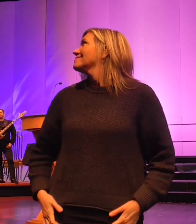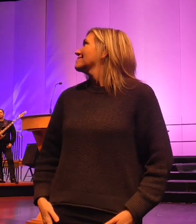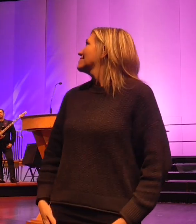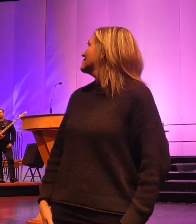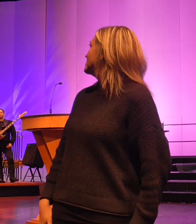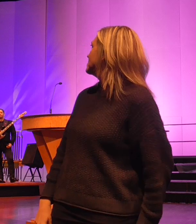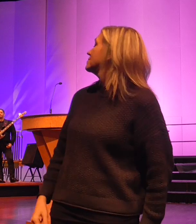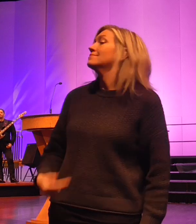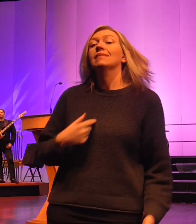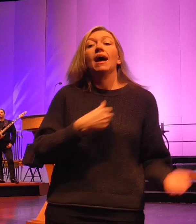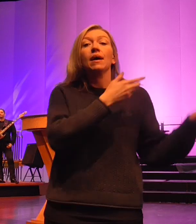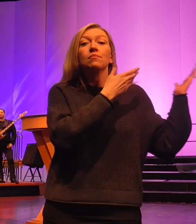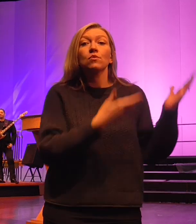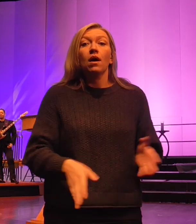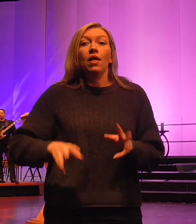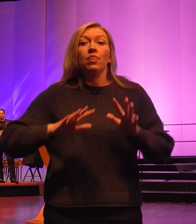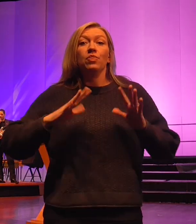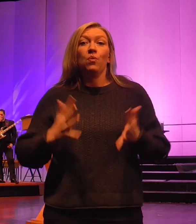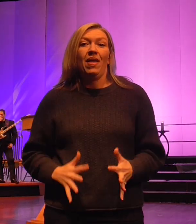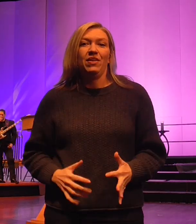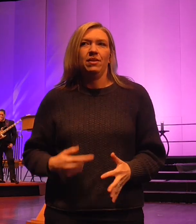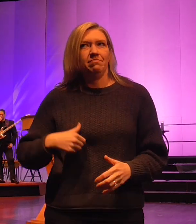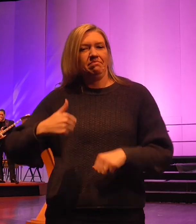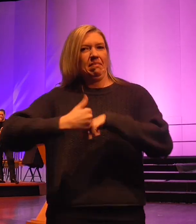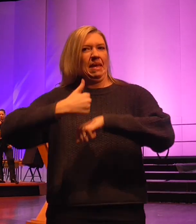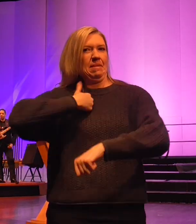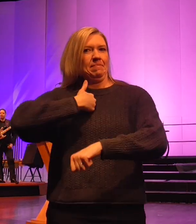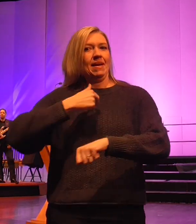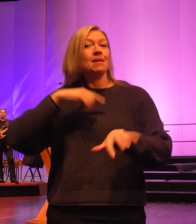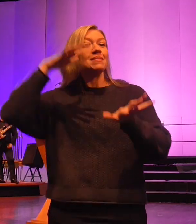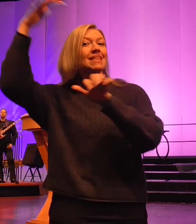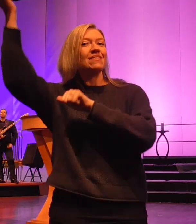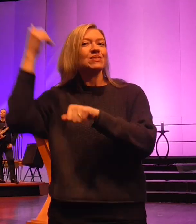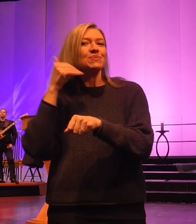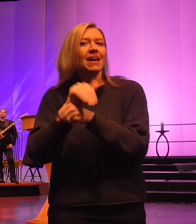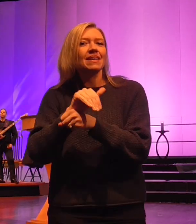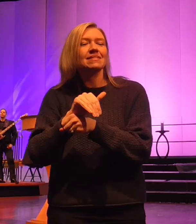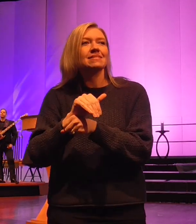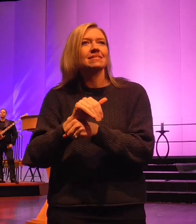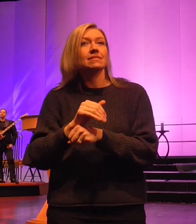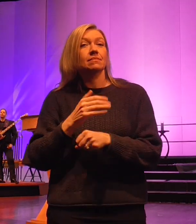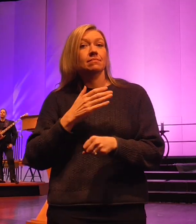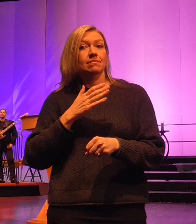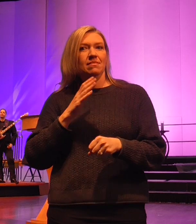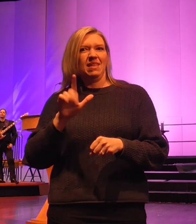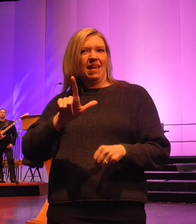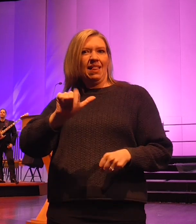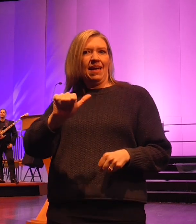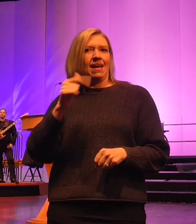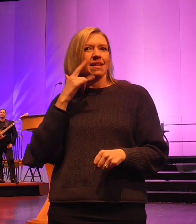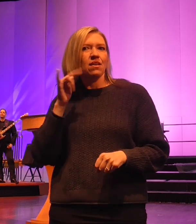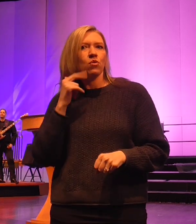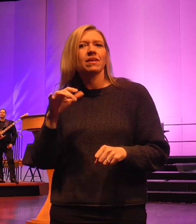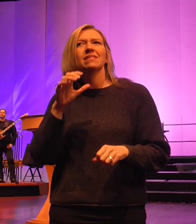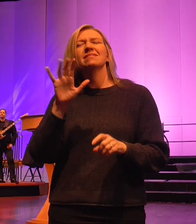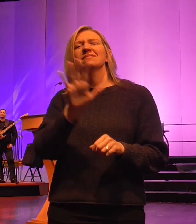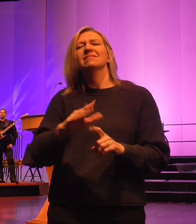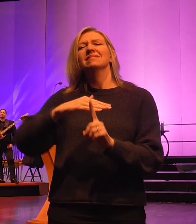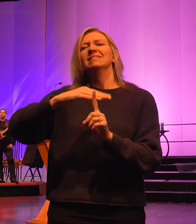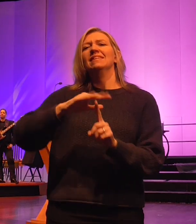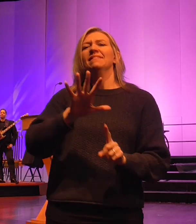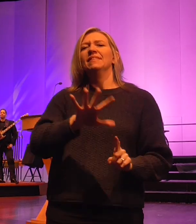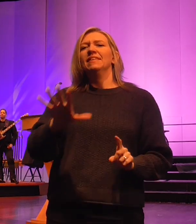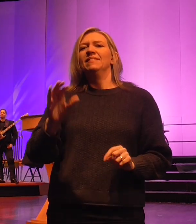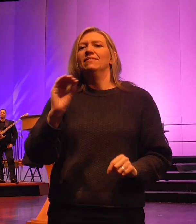Yeah, I brought the weather. Blame it on me. I'm leaving tonight. It's 55 degrees in LA right now. It's like freezing.